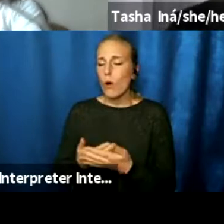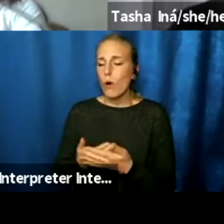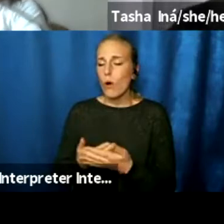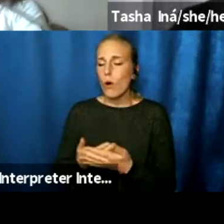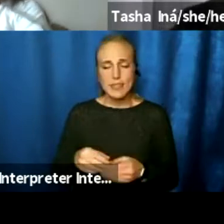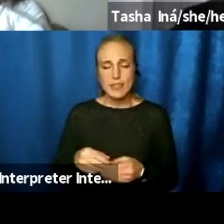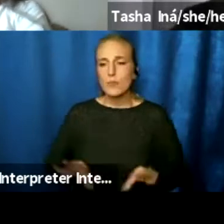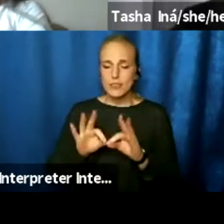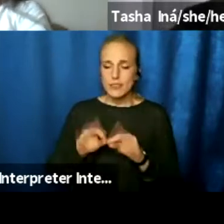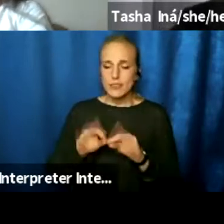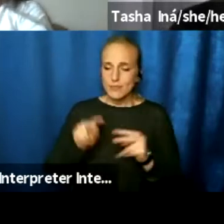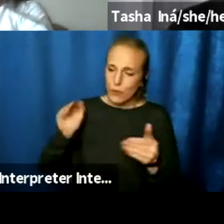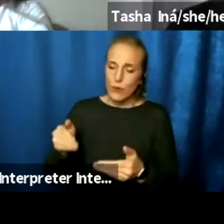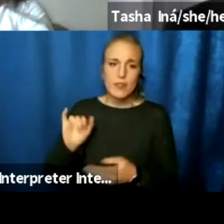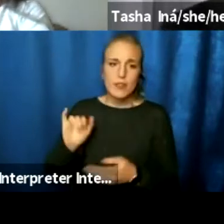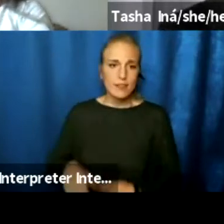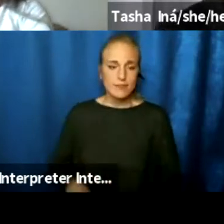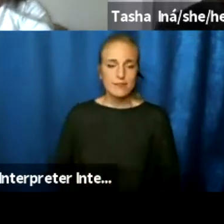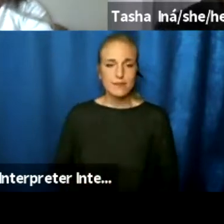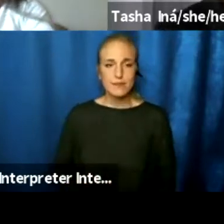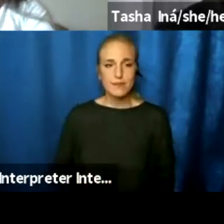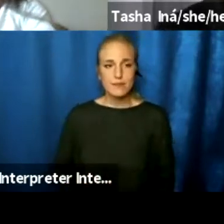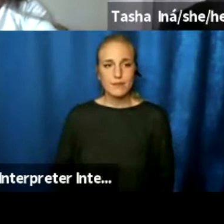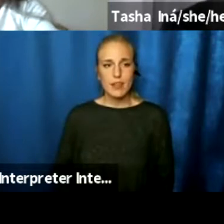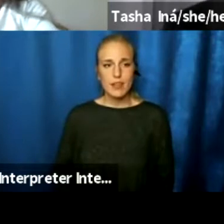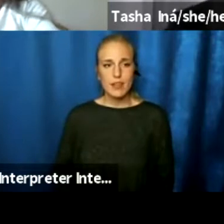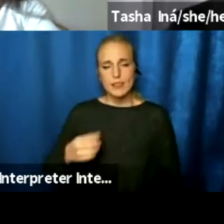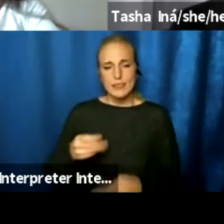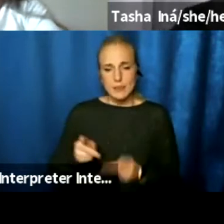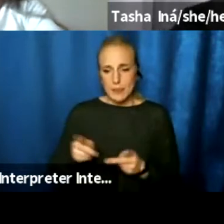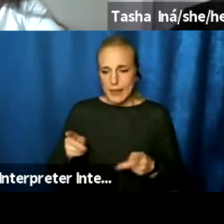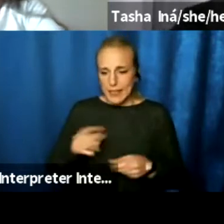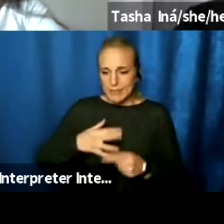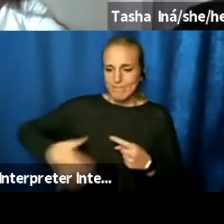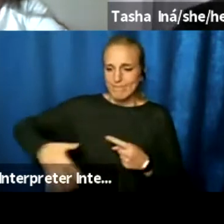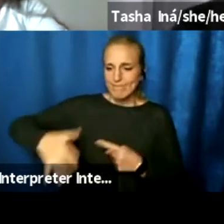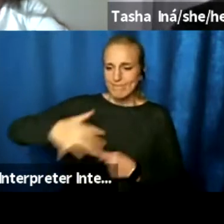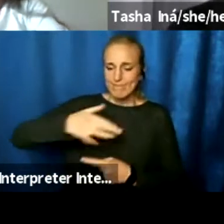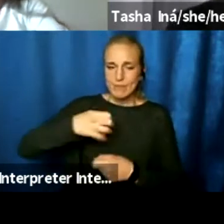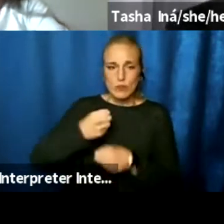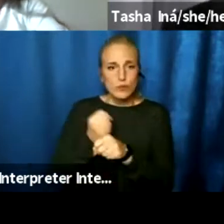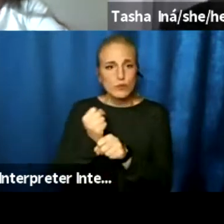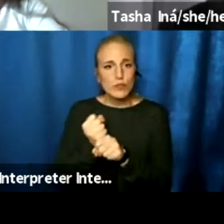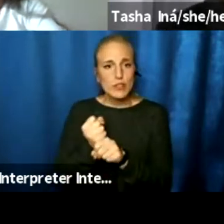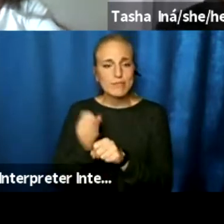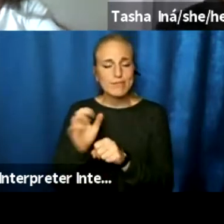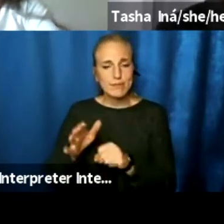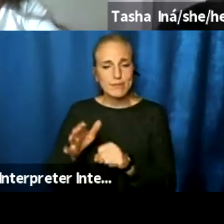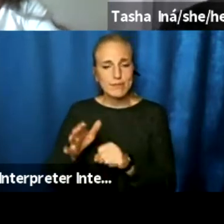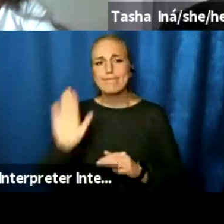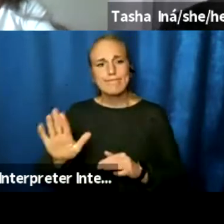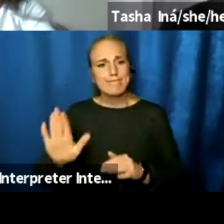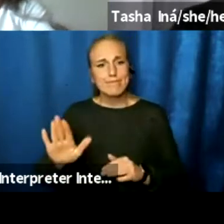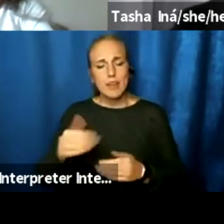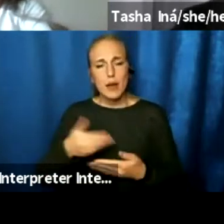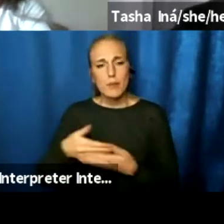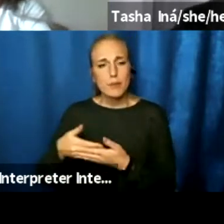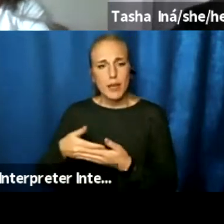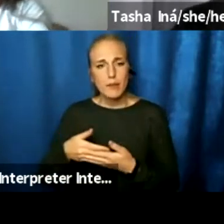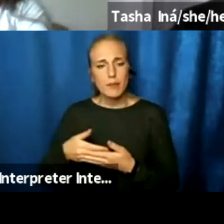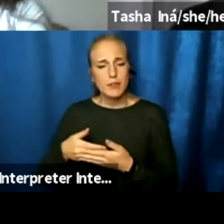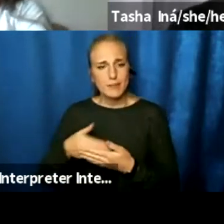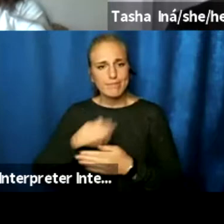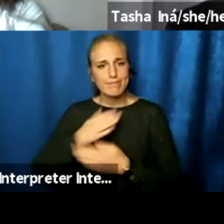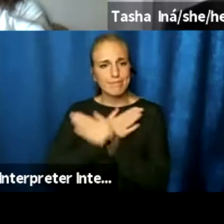Not only are you creating the space, but you're not afraid to say, hey, the baby's resting. Do that with your